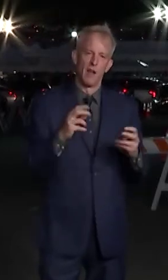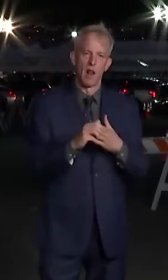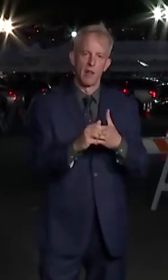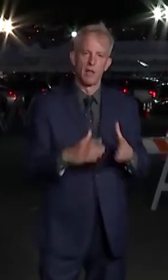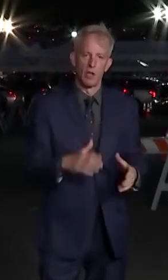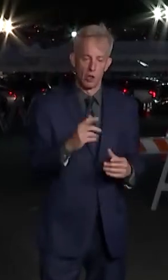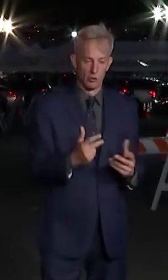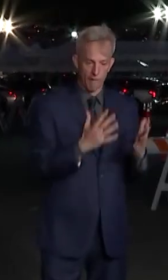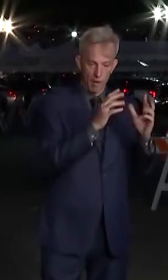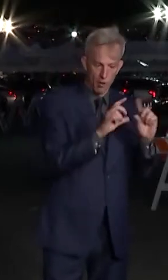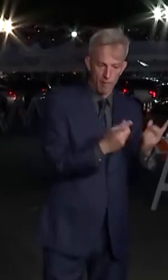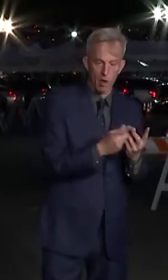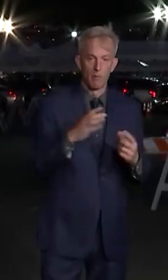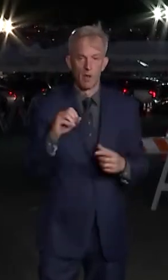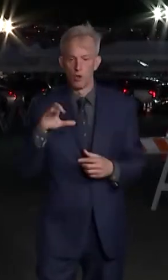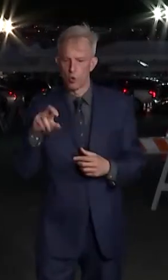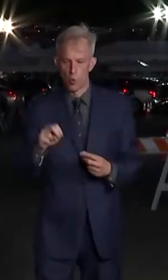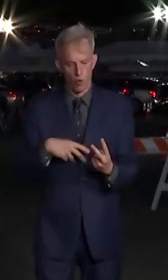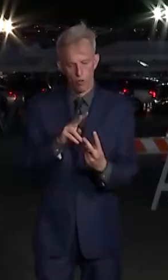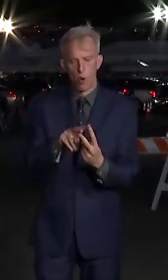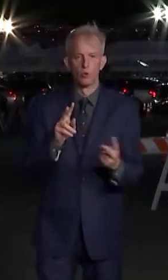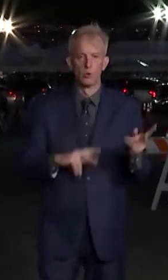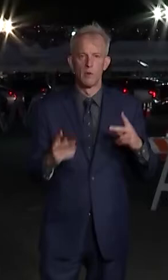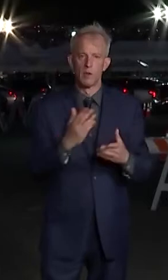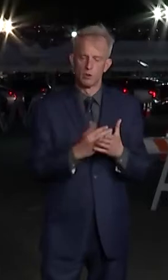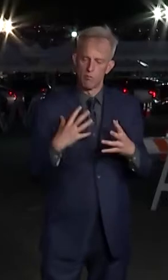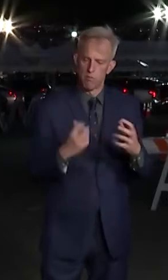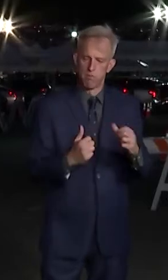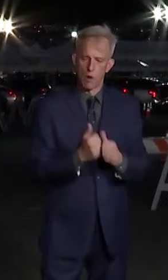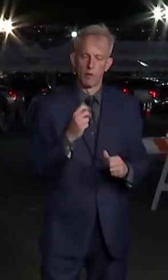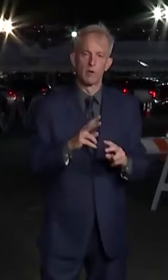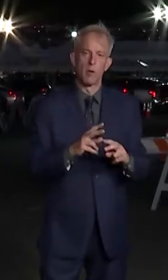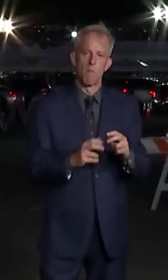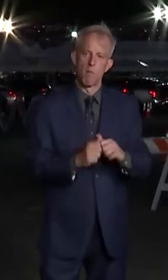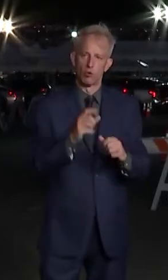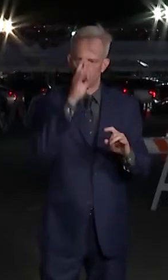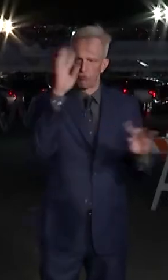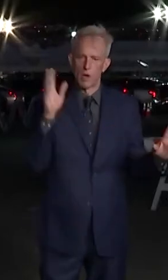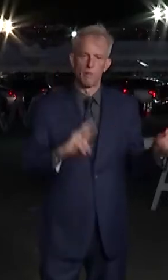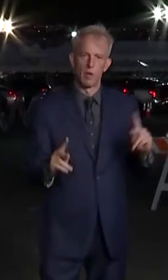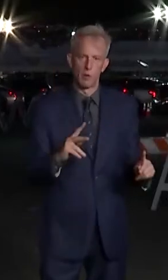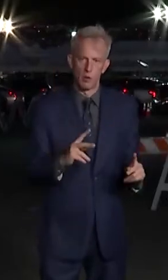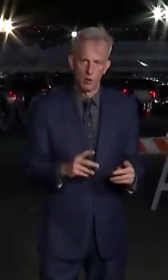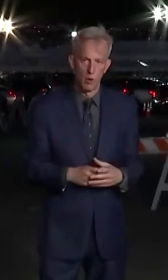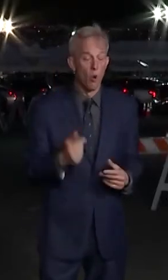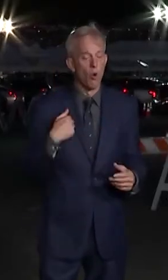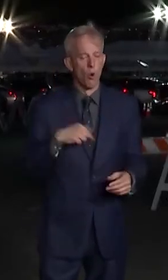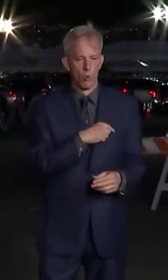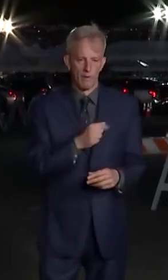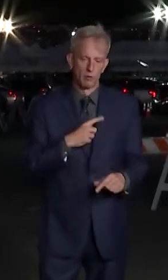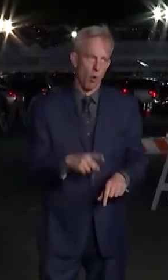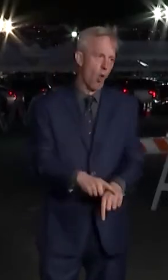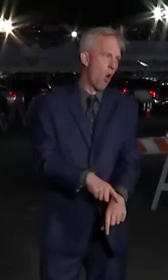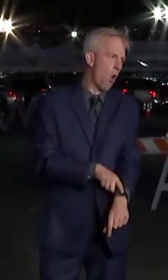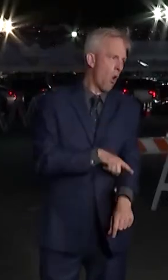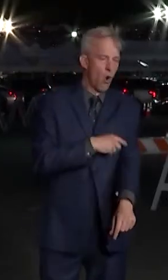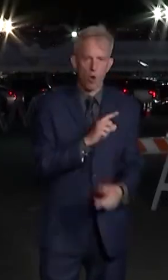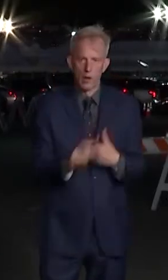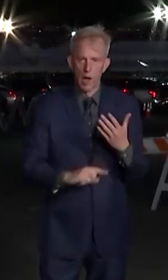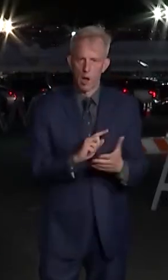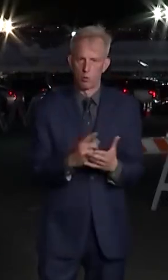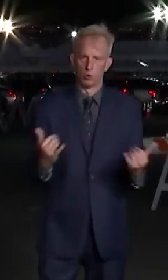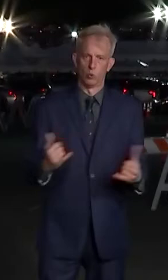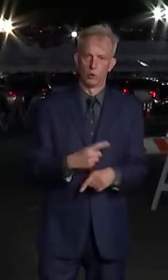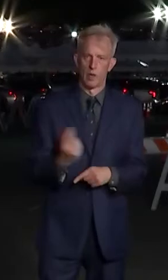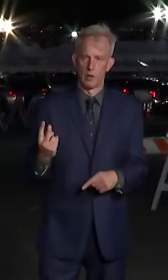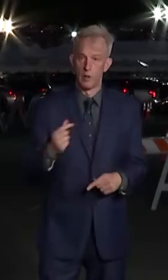the bravest and most incredible people I have ever been honored to work alongside. And we've had some long hours out here together. But first,